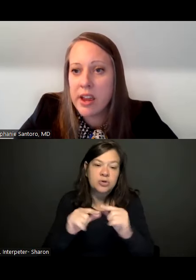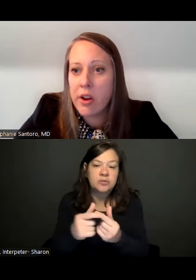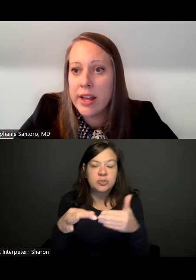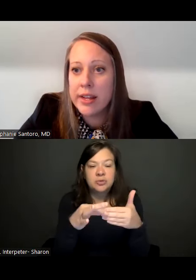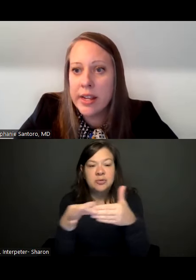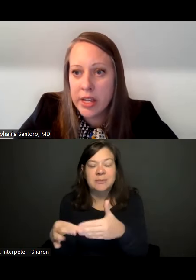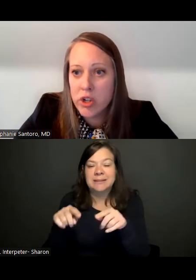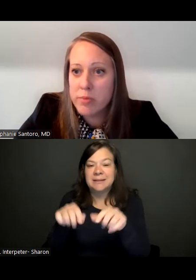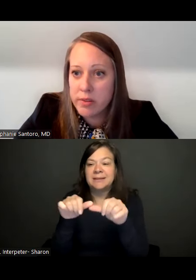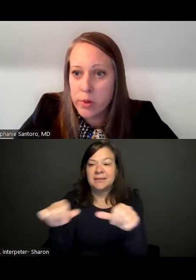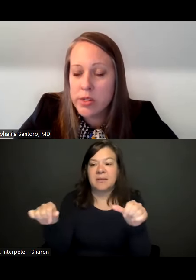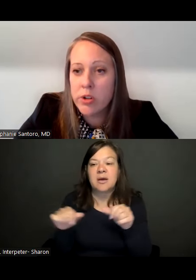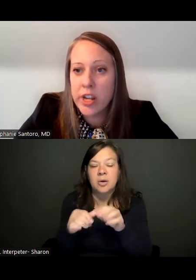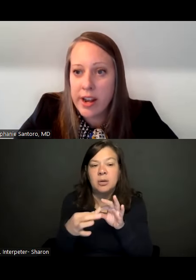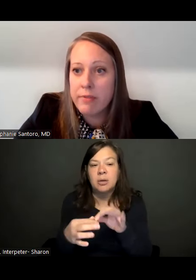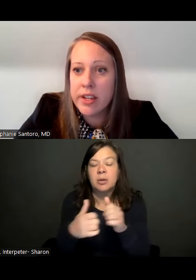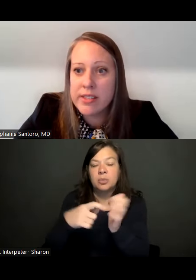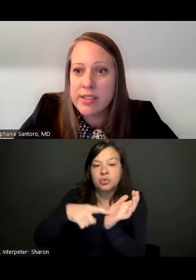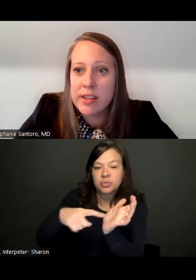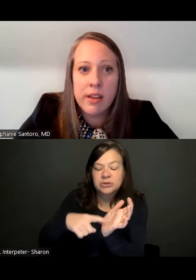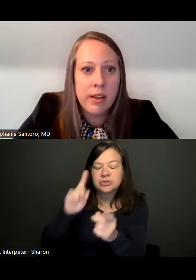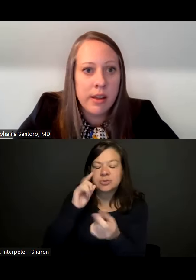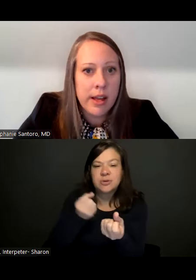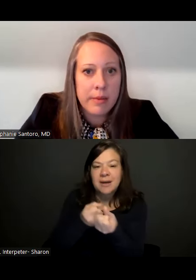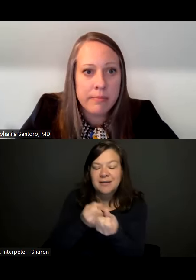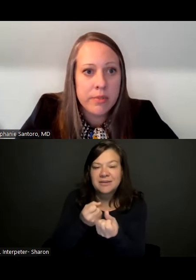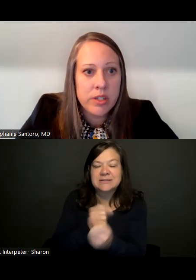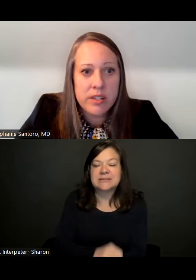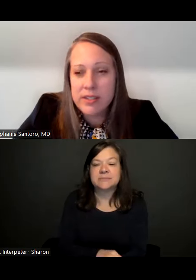this area in terms of research and advocacy